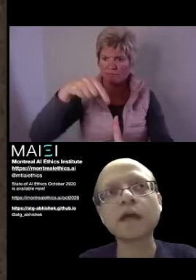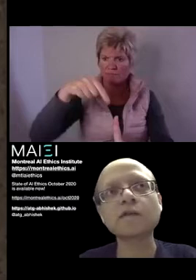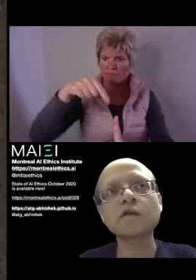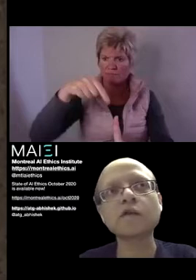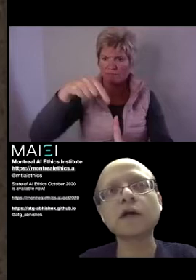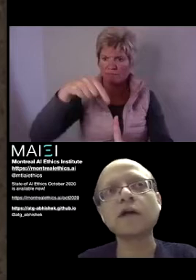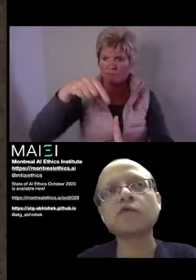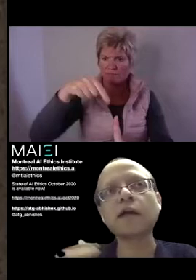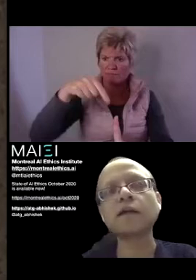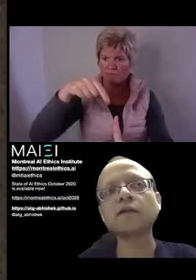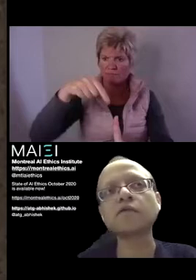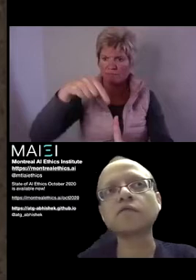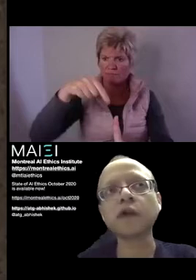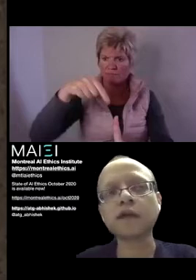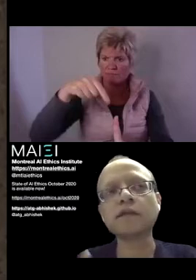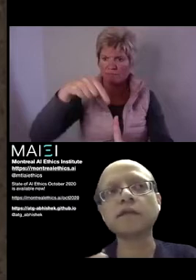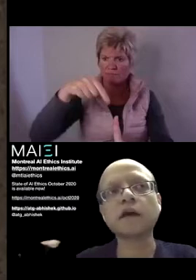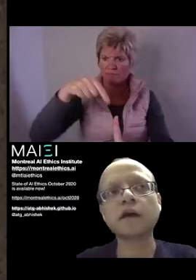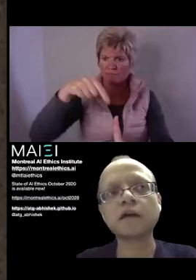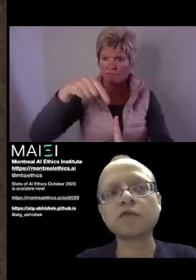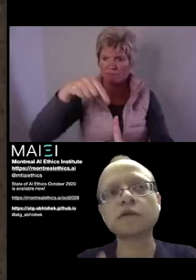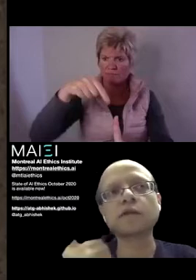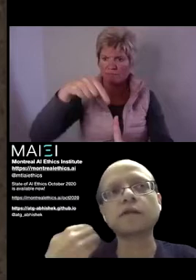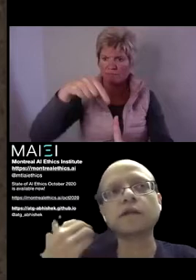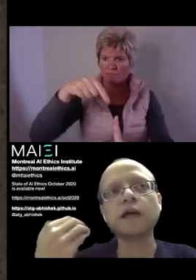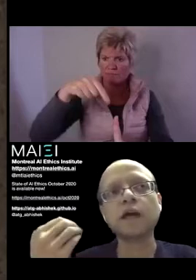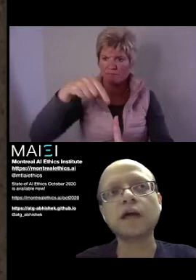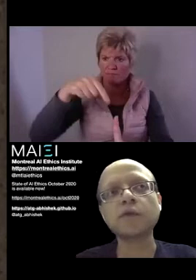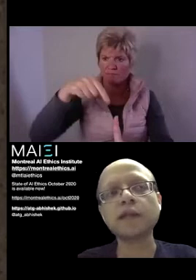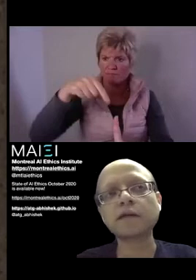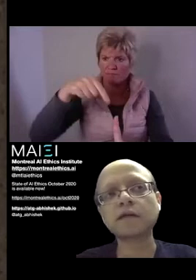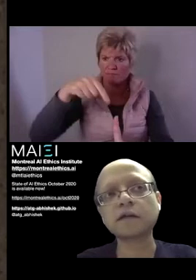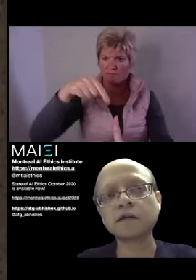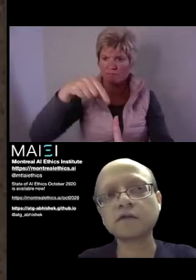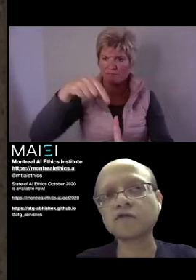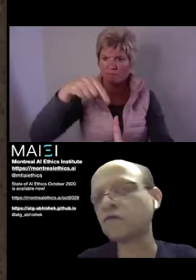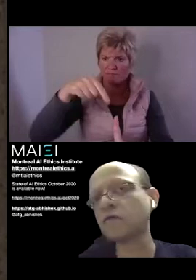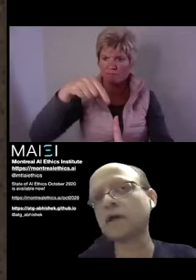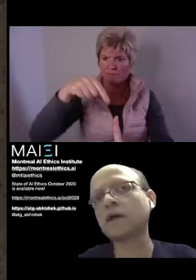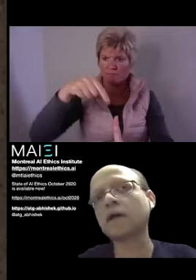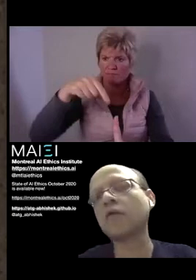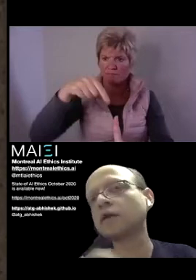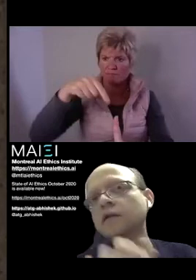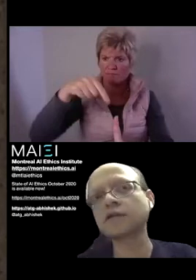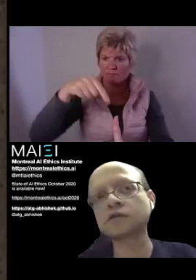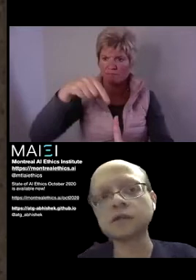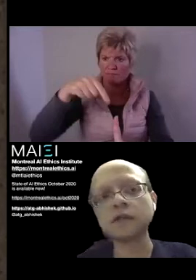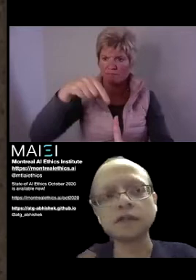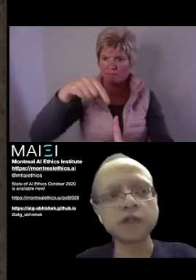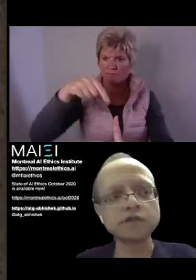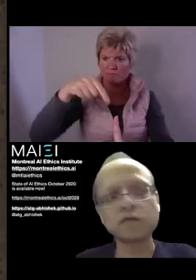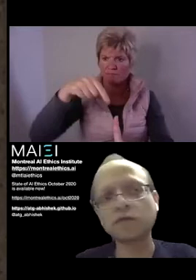happens as you're trying to bring in these hiring processes, be that through an